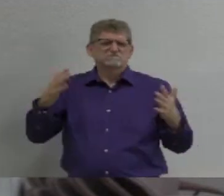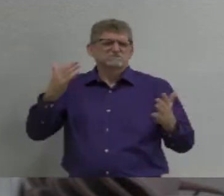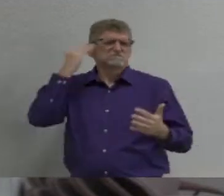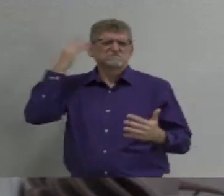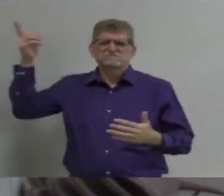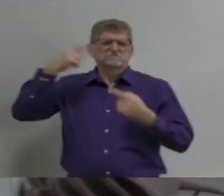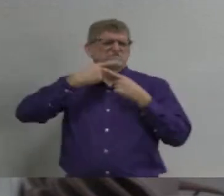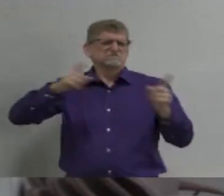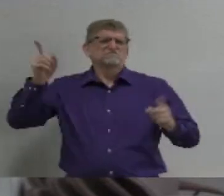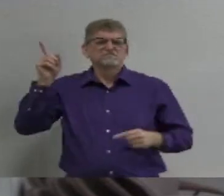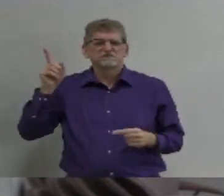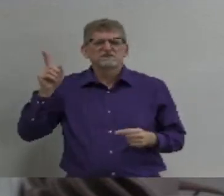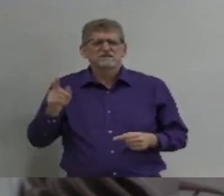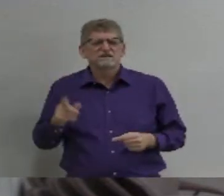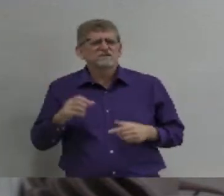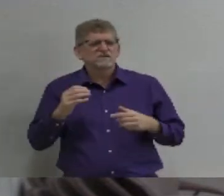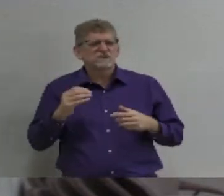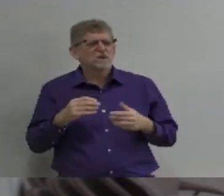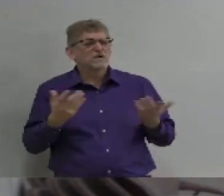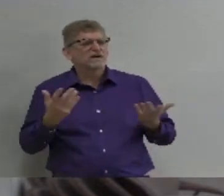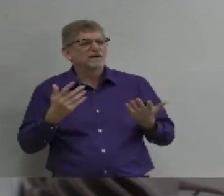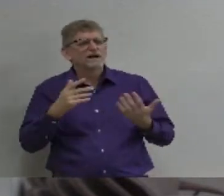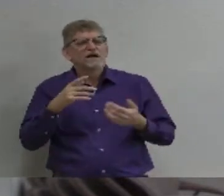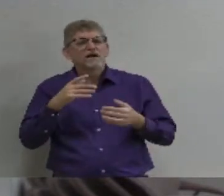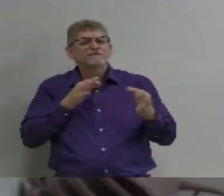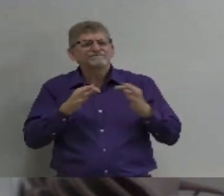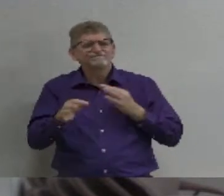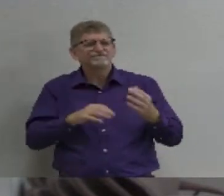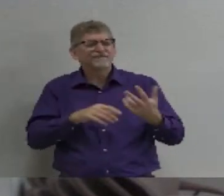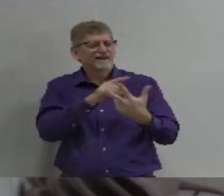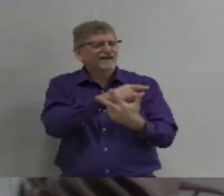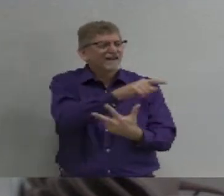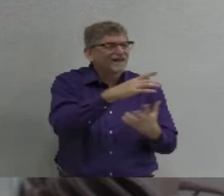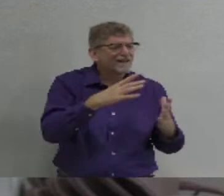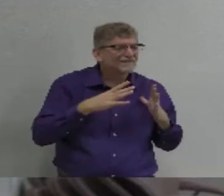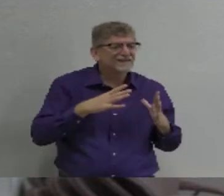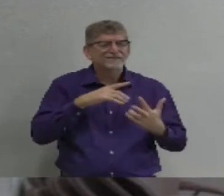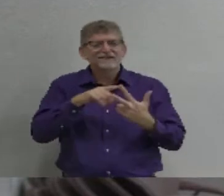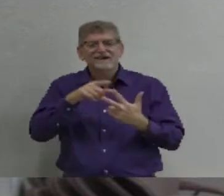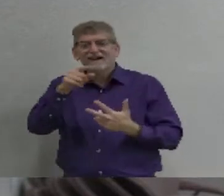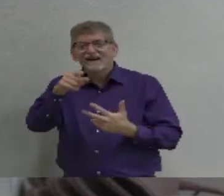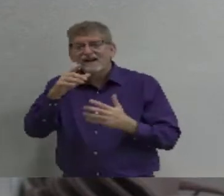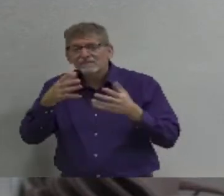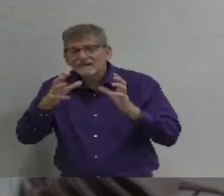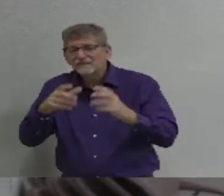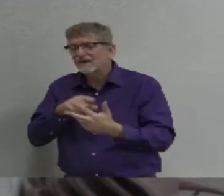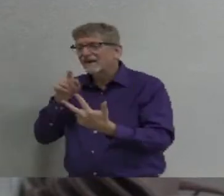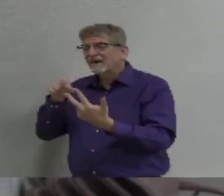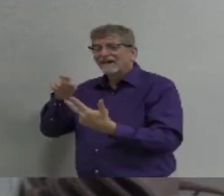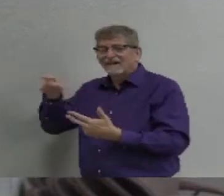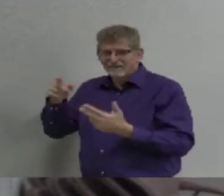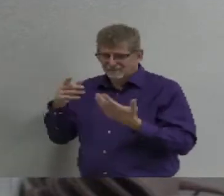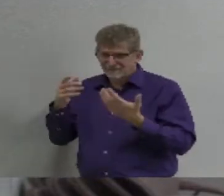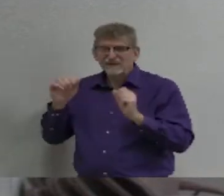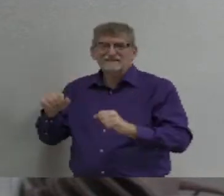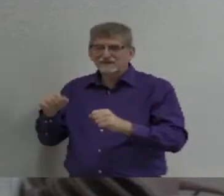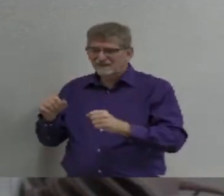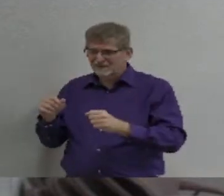you listed in and of themselves are potentially factors that could lead to an increase in cases. And then the